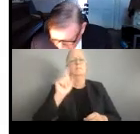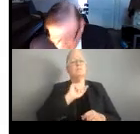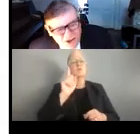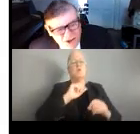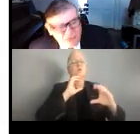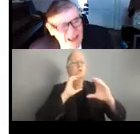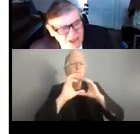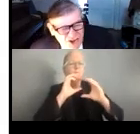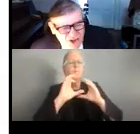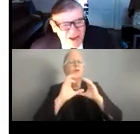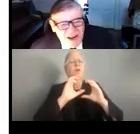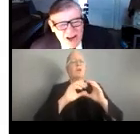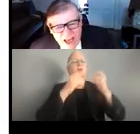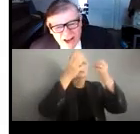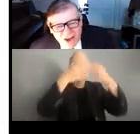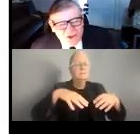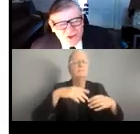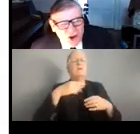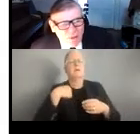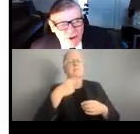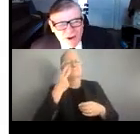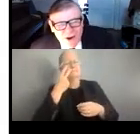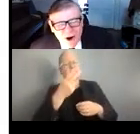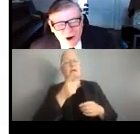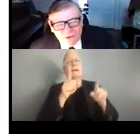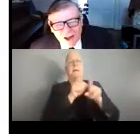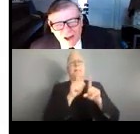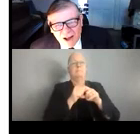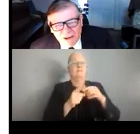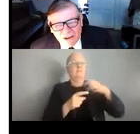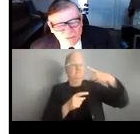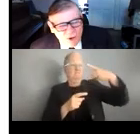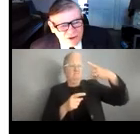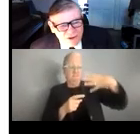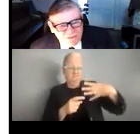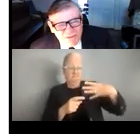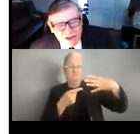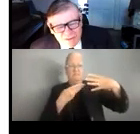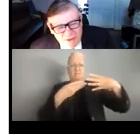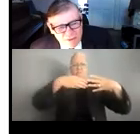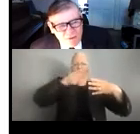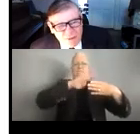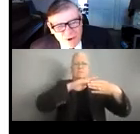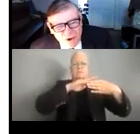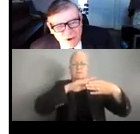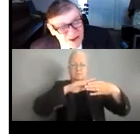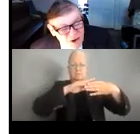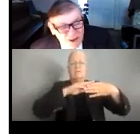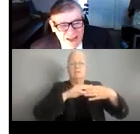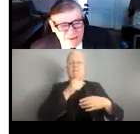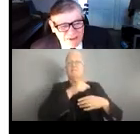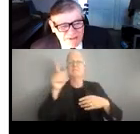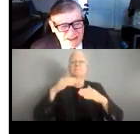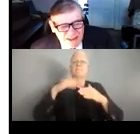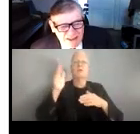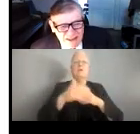so there's a sort of extra layer on top of what most people who are poor and are not